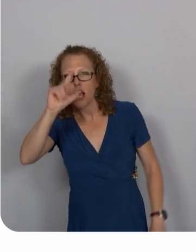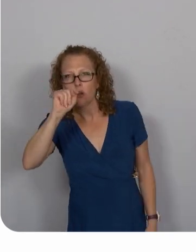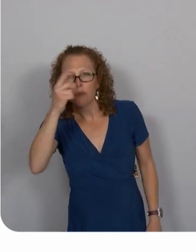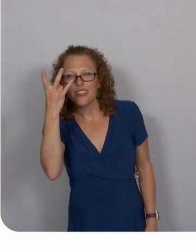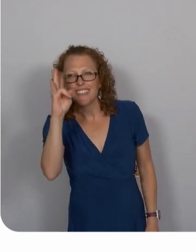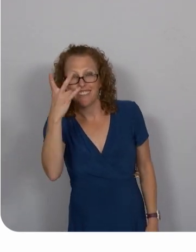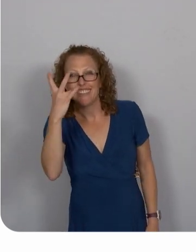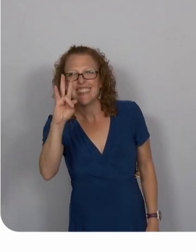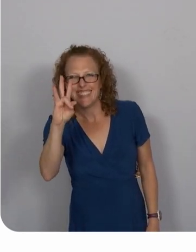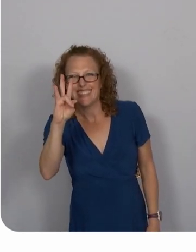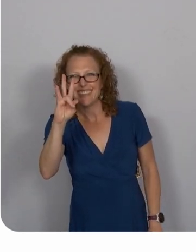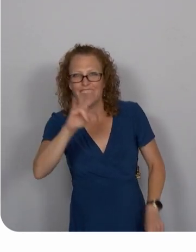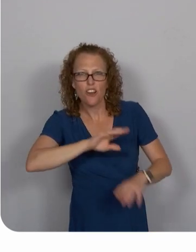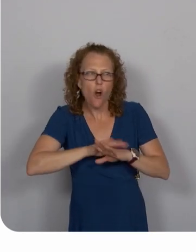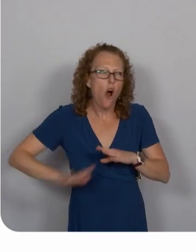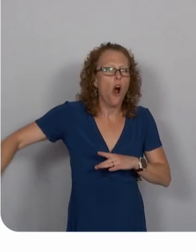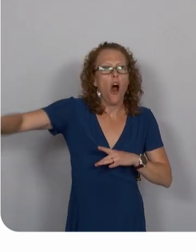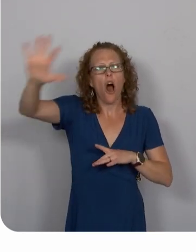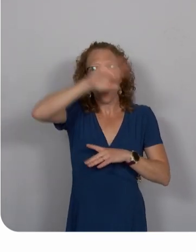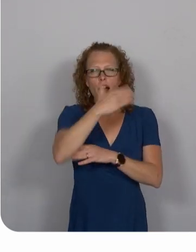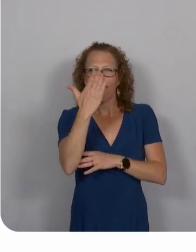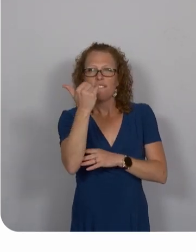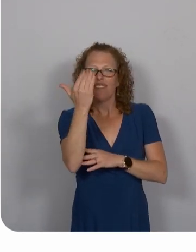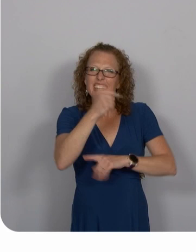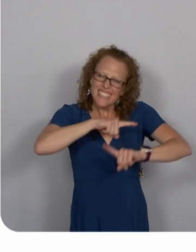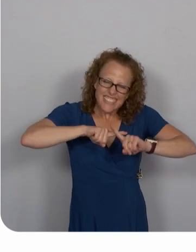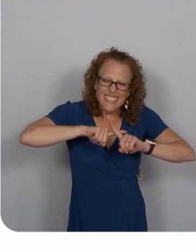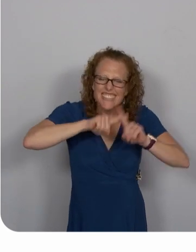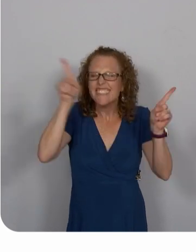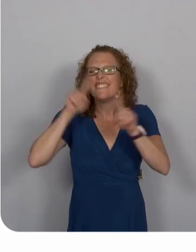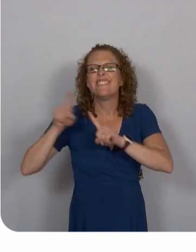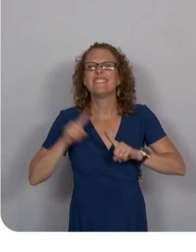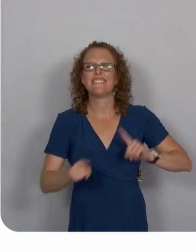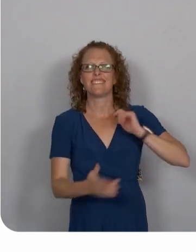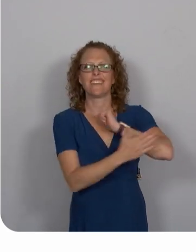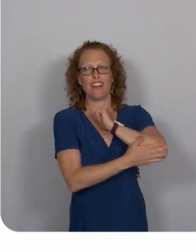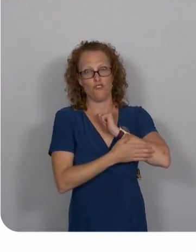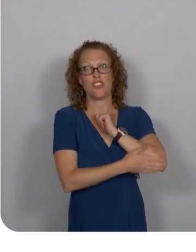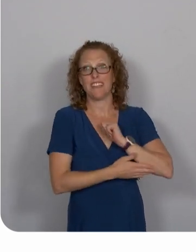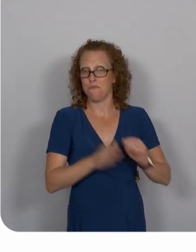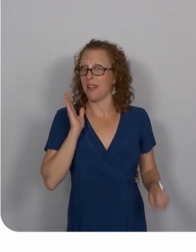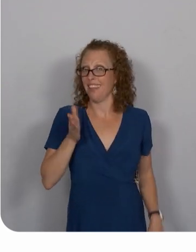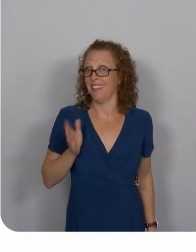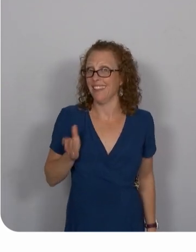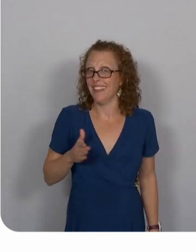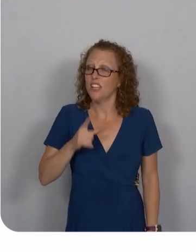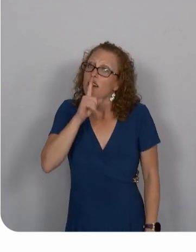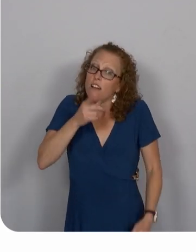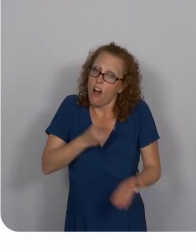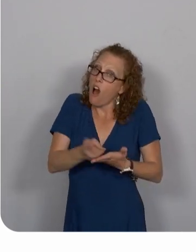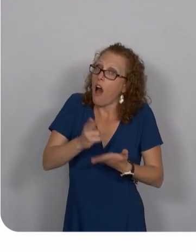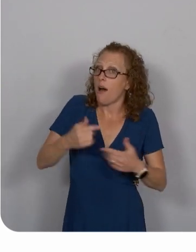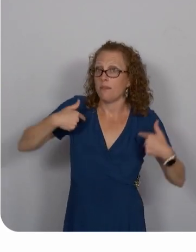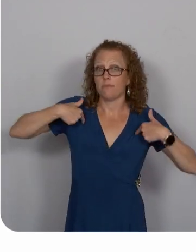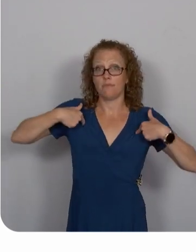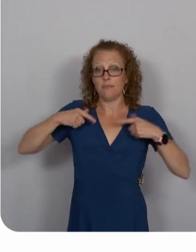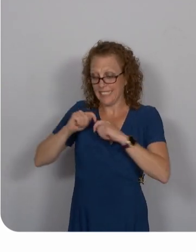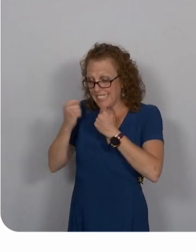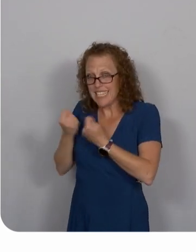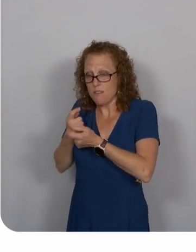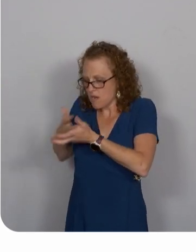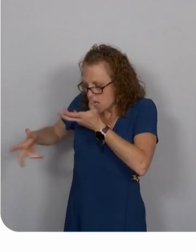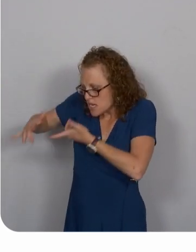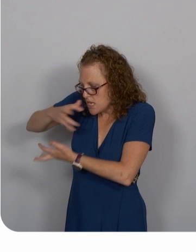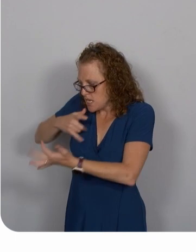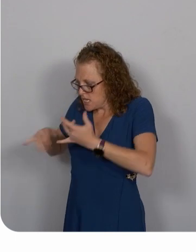in 15 countries. My team and I, we truly had a blast building this for